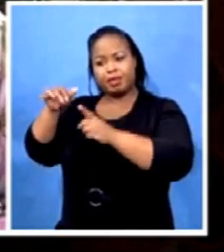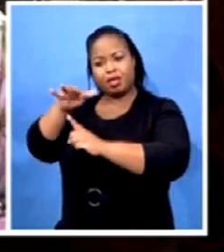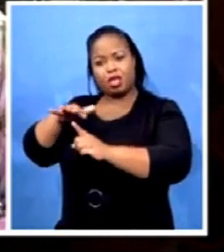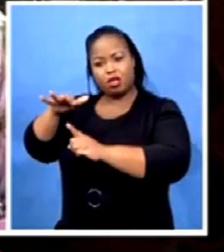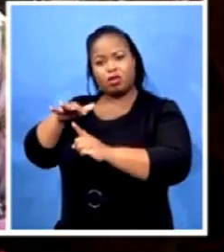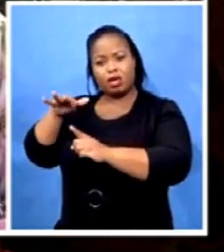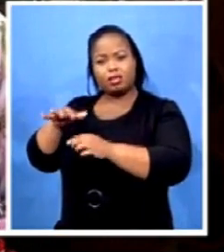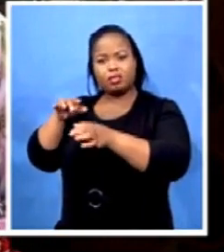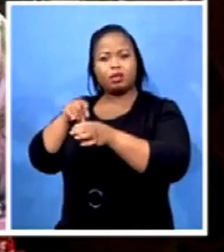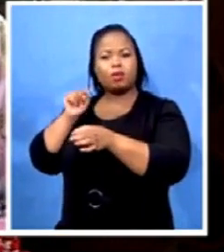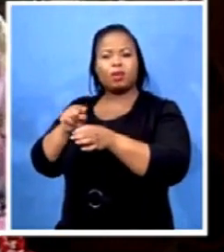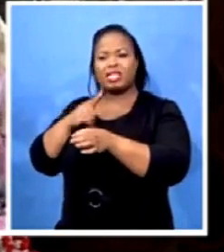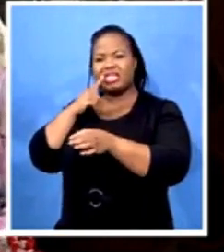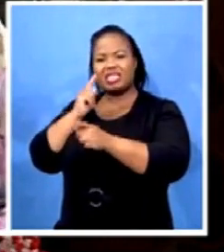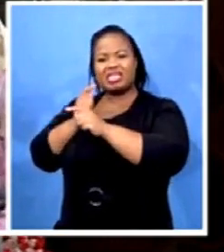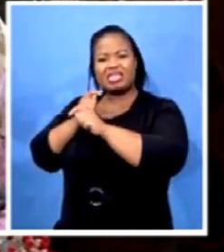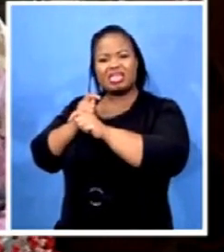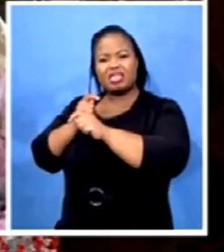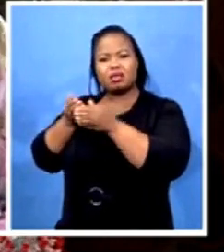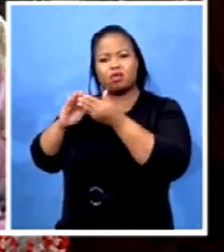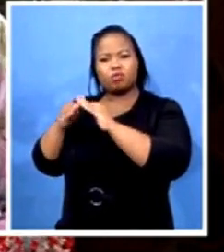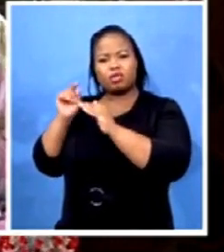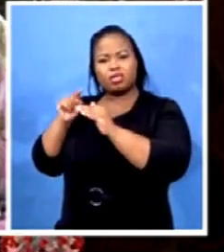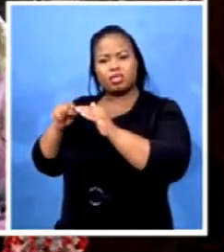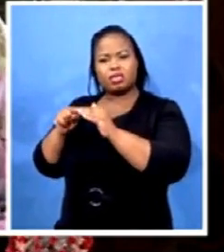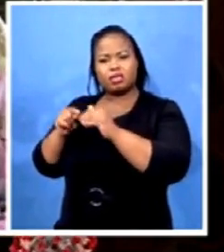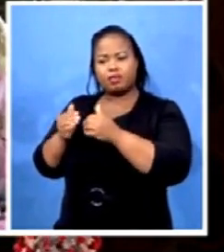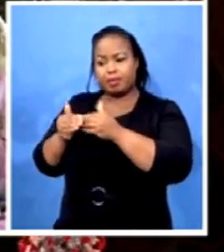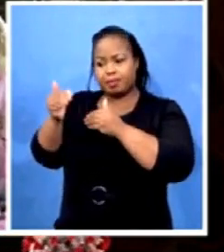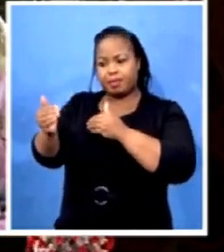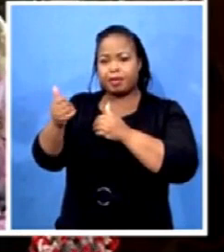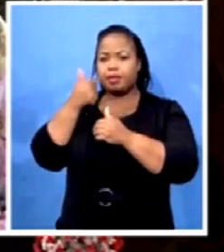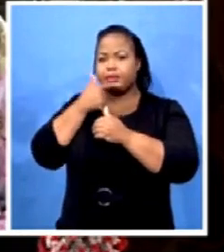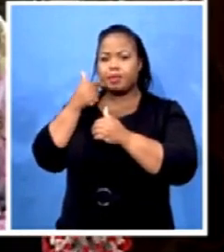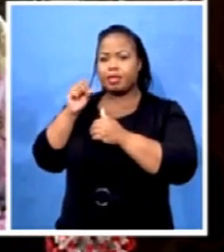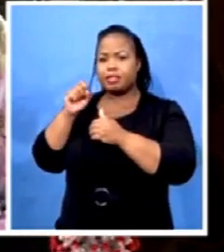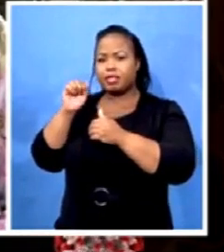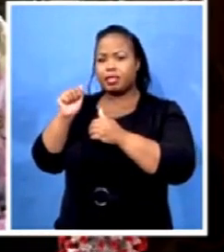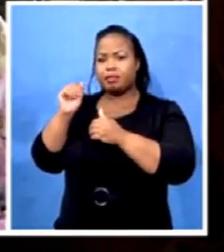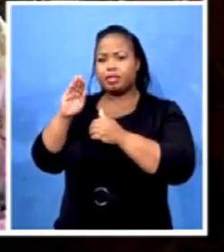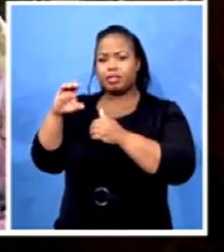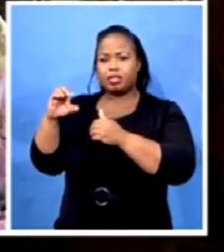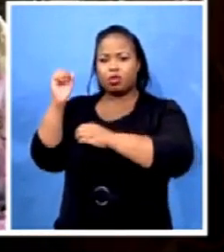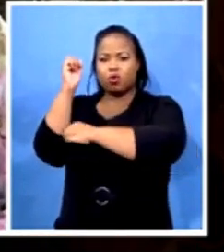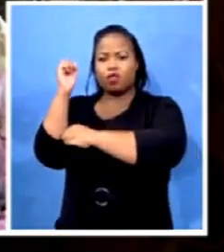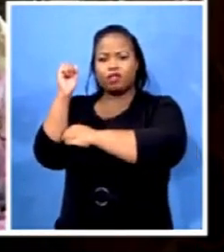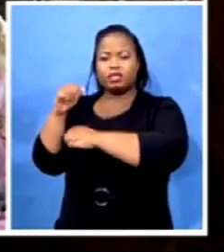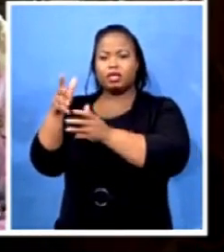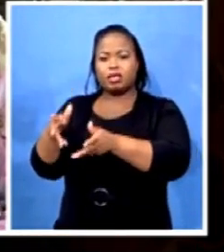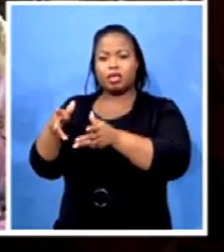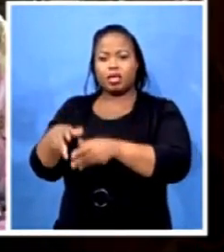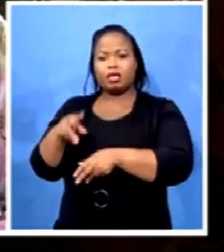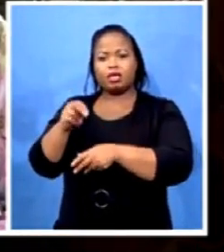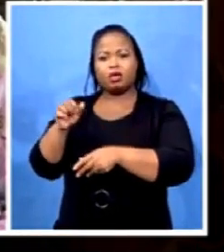kilometers from the SABC office here in Nairobi, called Kawangwara, where we have seen government